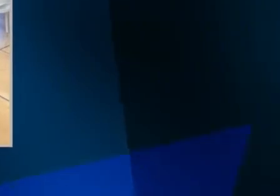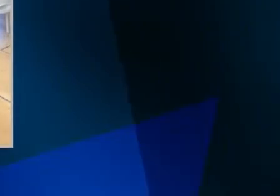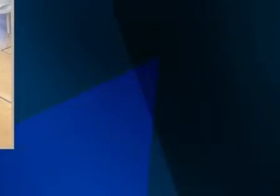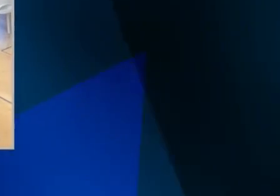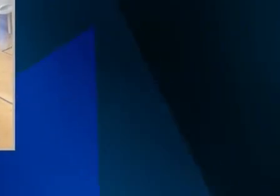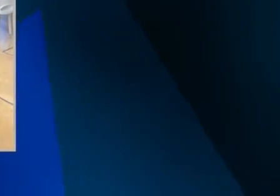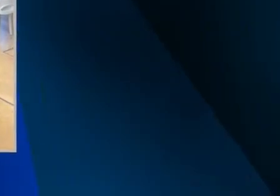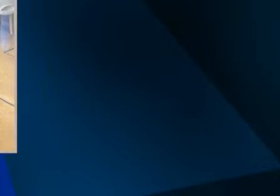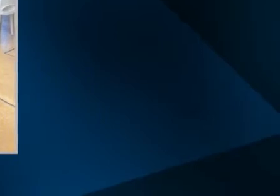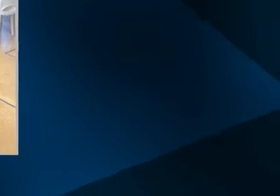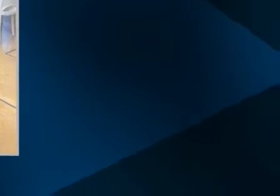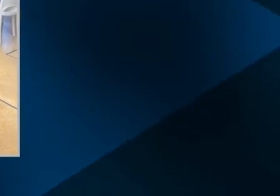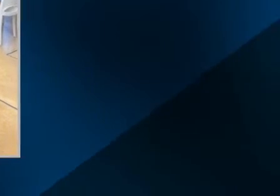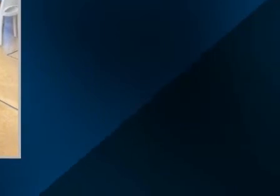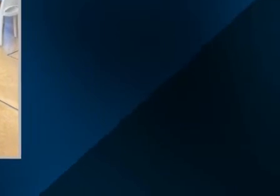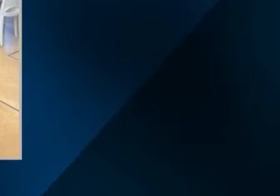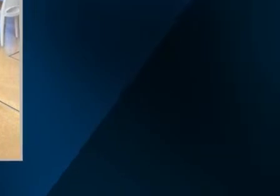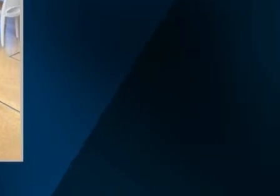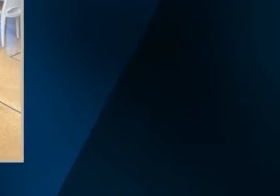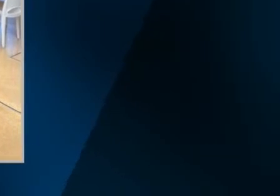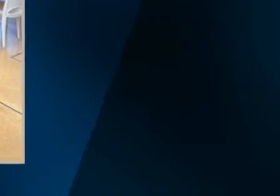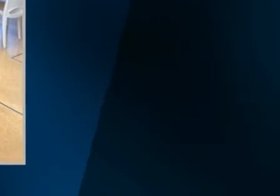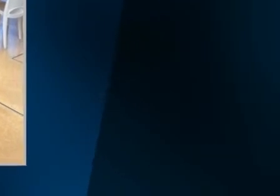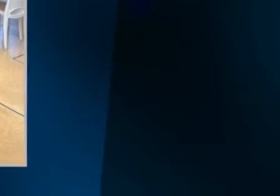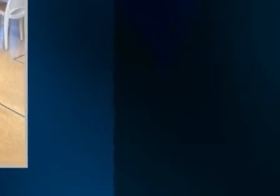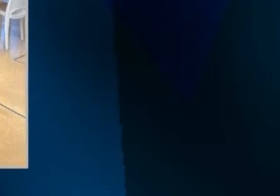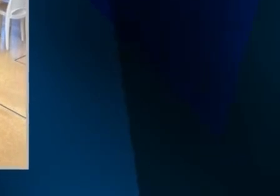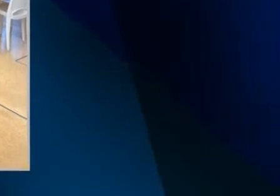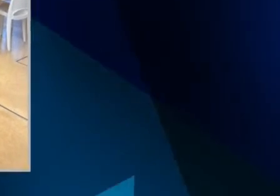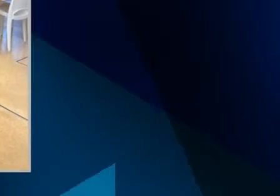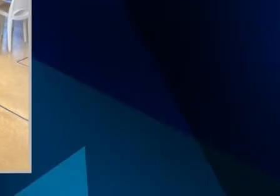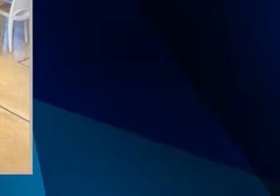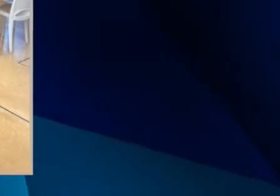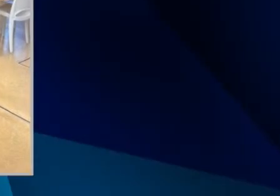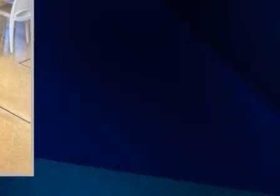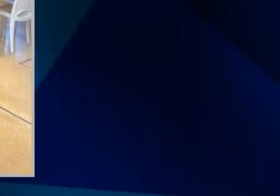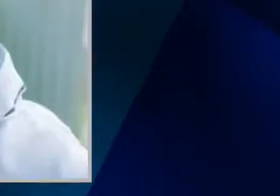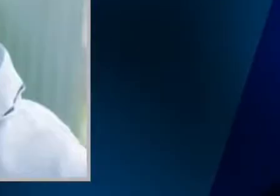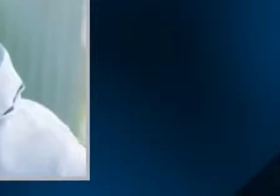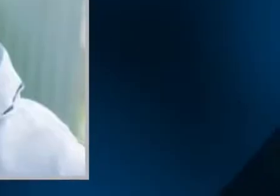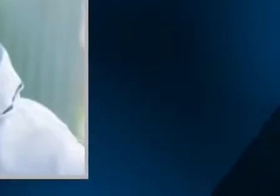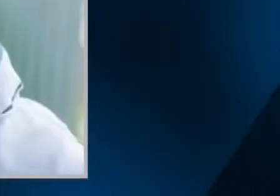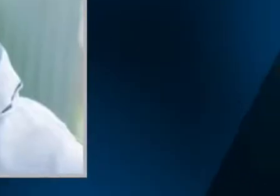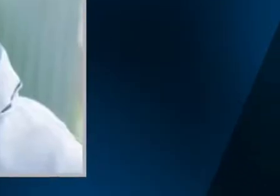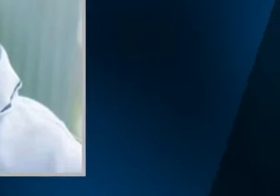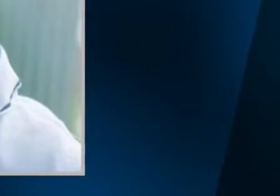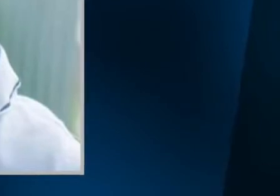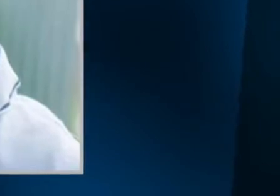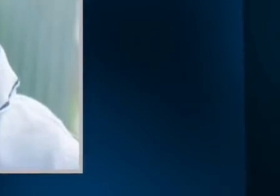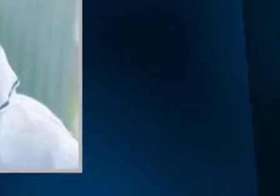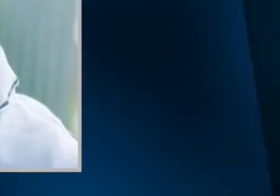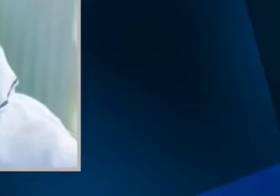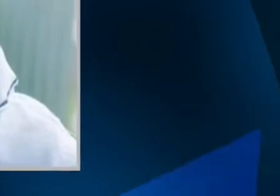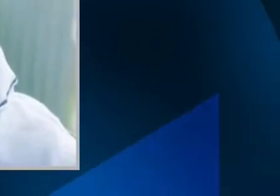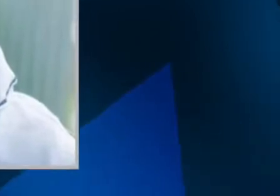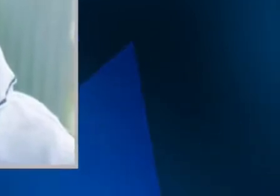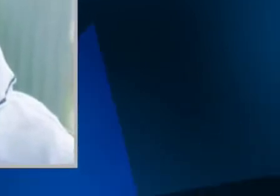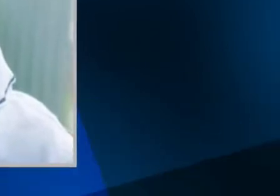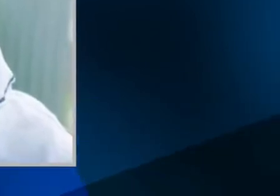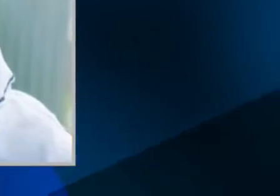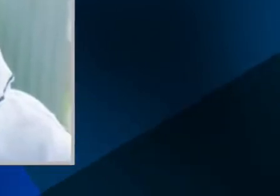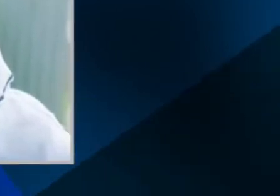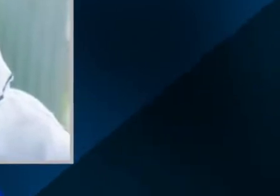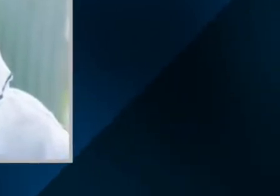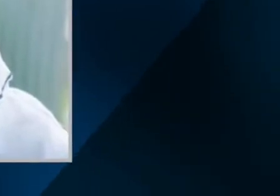Bank Ghana Limited, Latinia Travel and Tour, British Council Ghana, The South Tribe, Imani Center for Policy and Education,